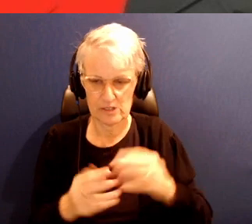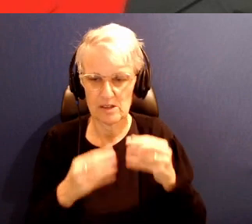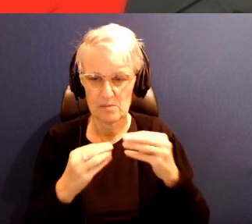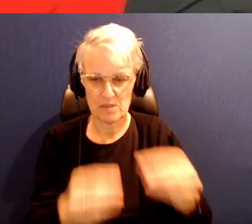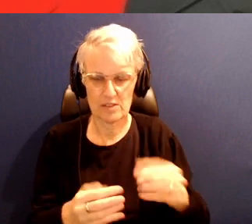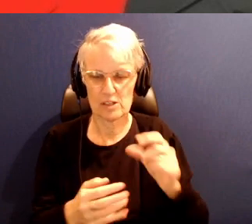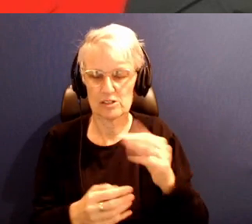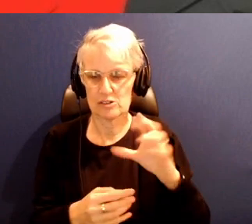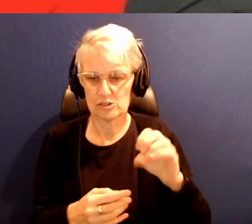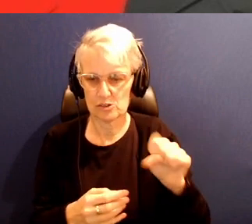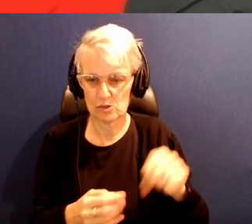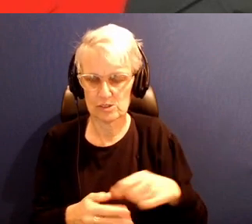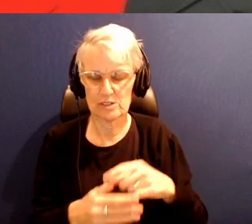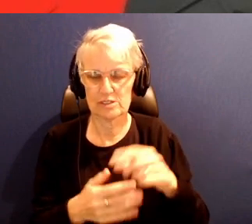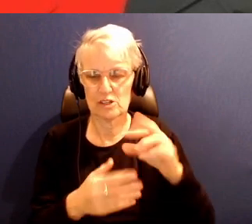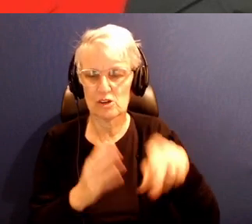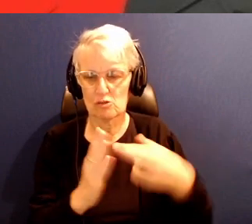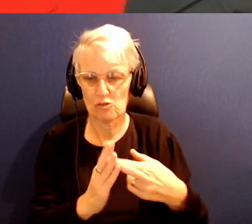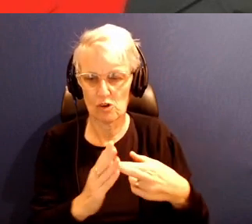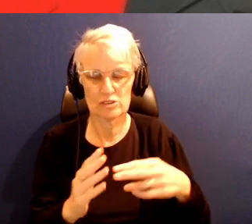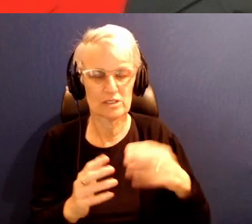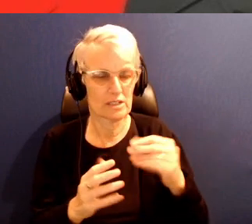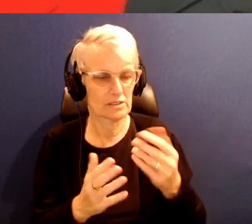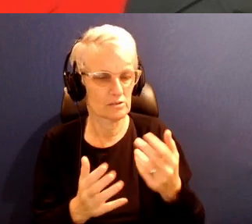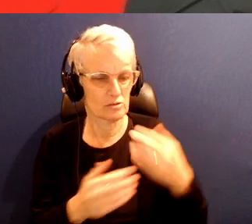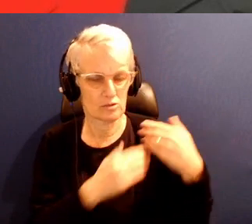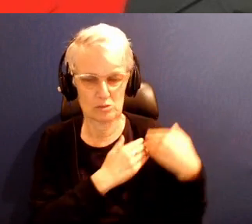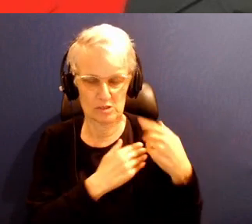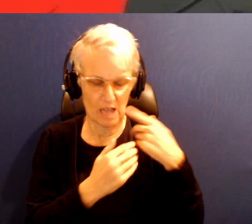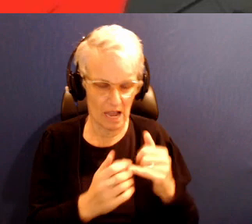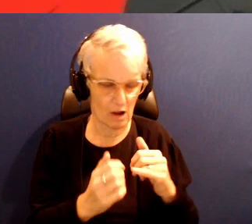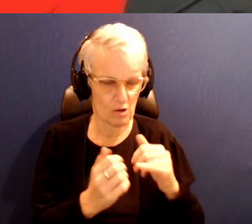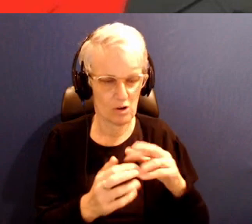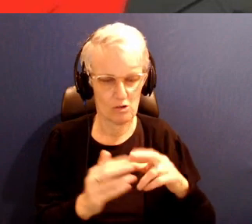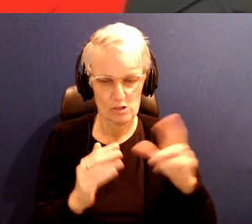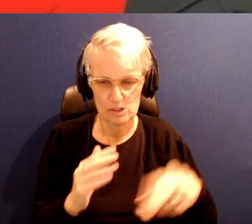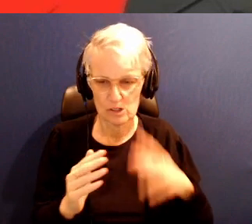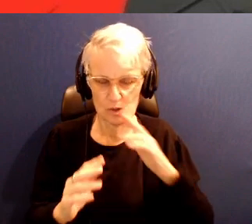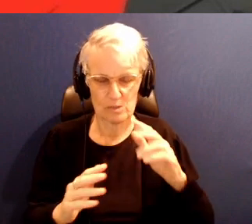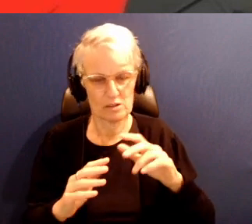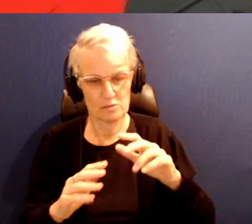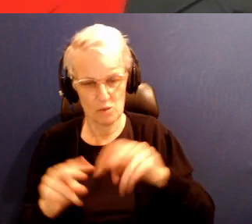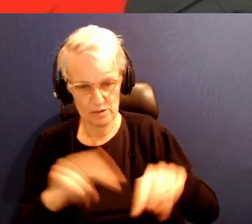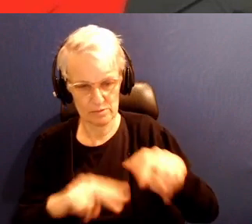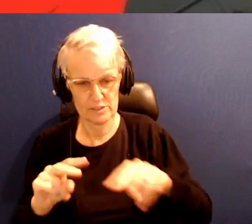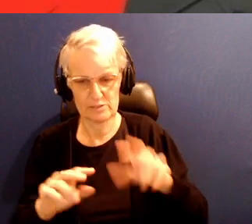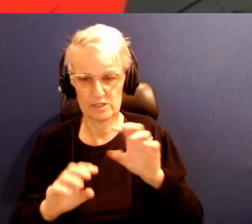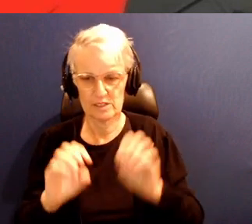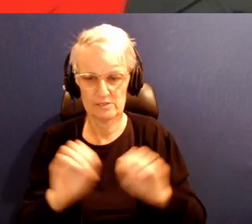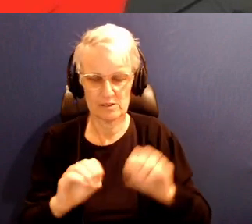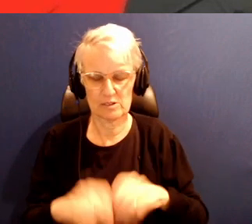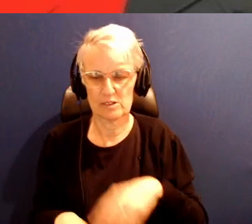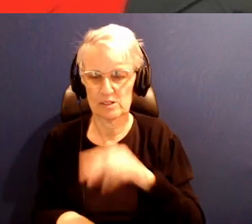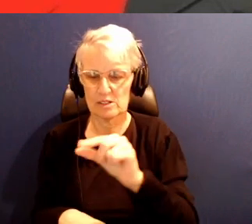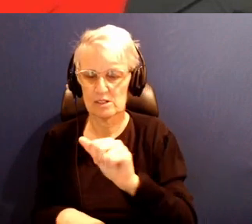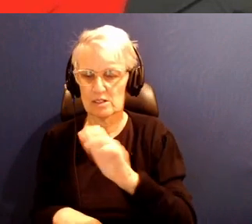sources, frequency, and roles and responsibilities for how results will be monitored and evaluated.